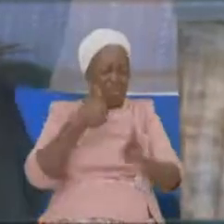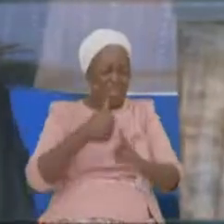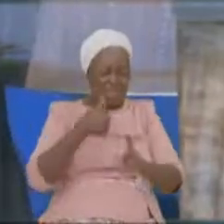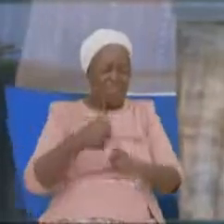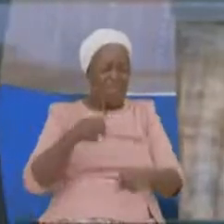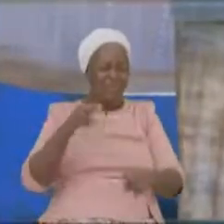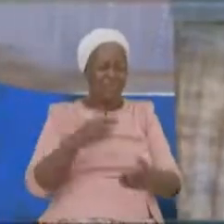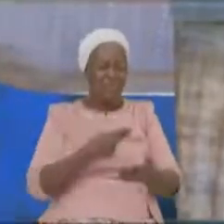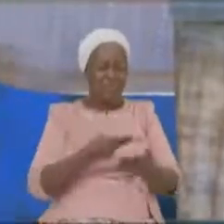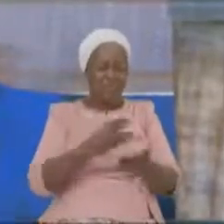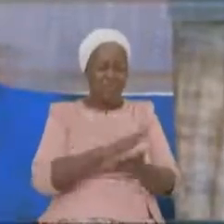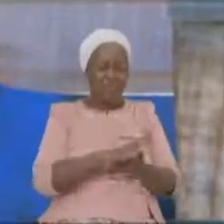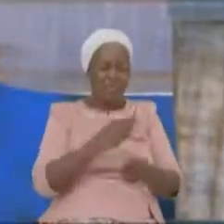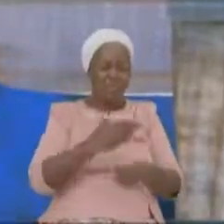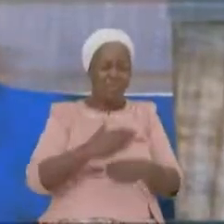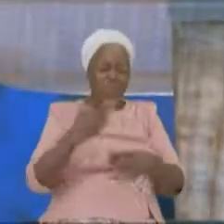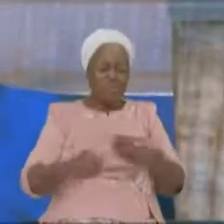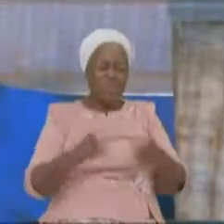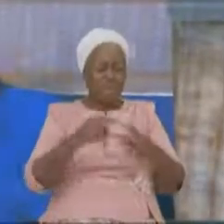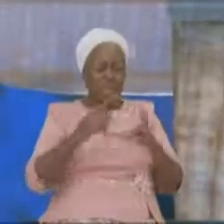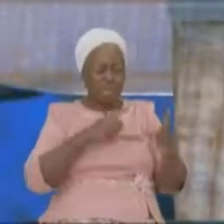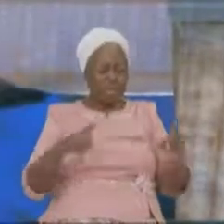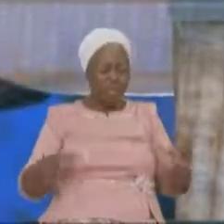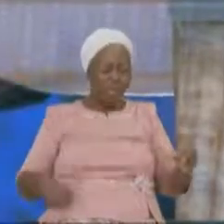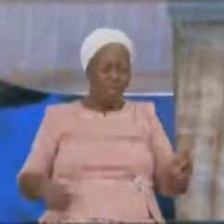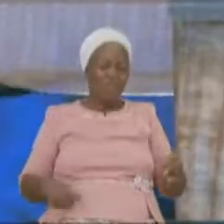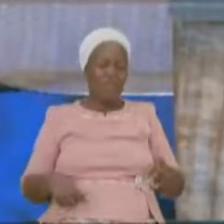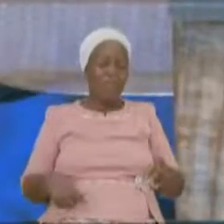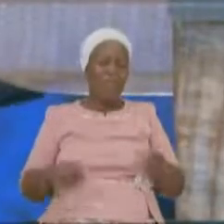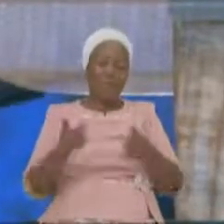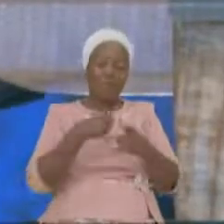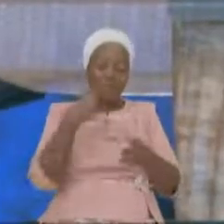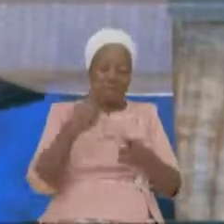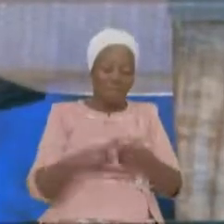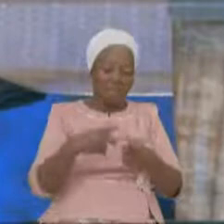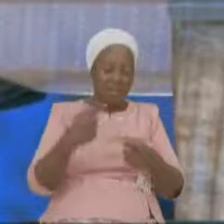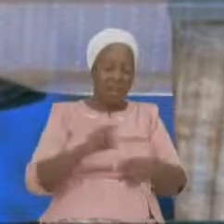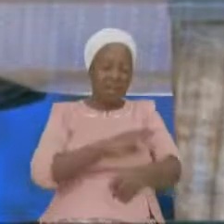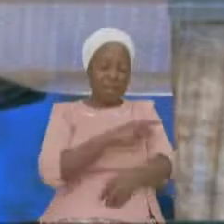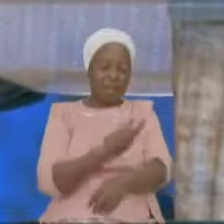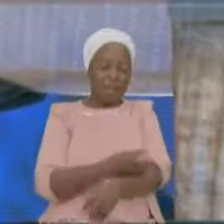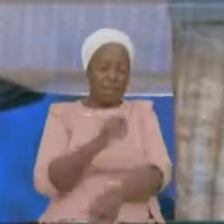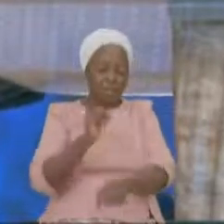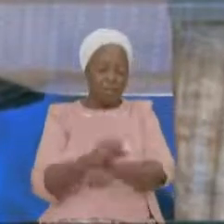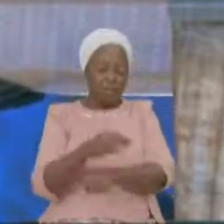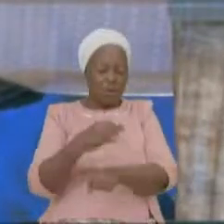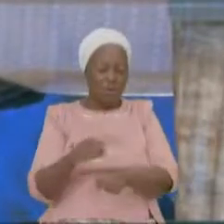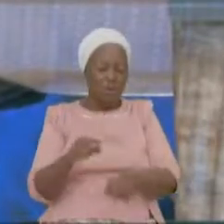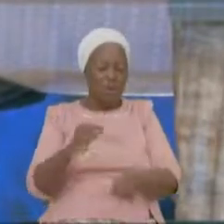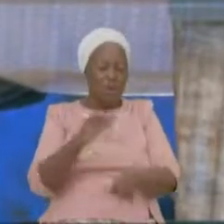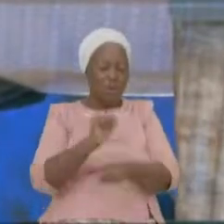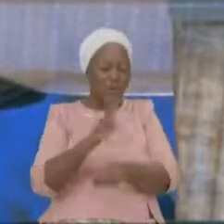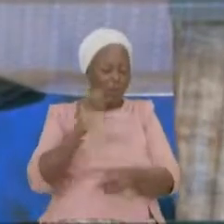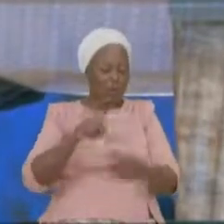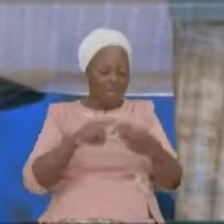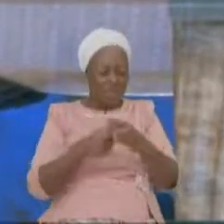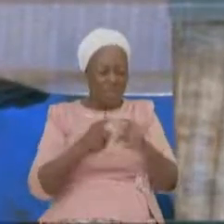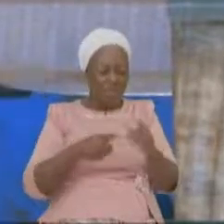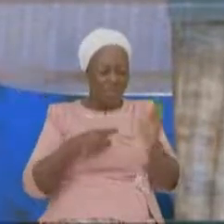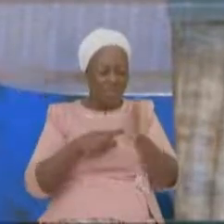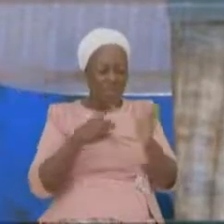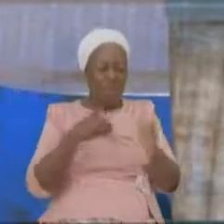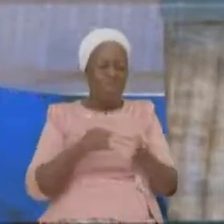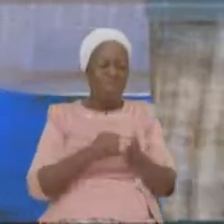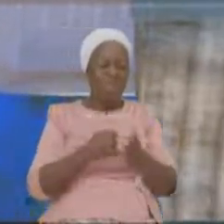and completely unto the Lord. Then the mighty works will begin to show